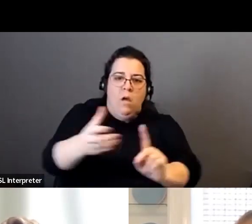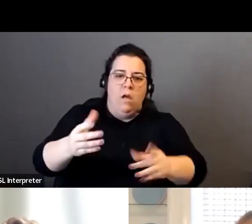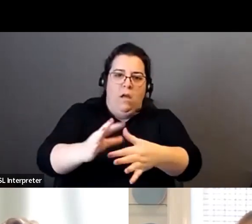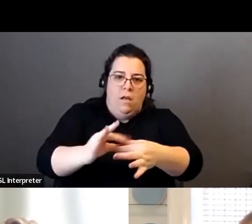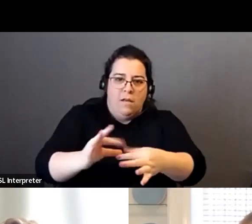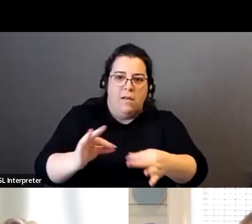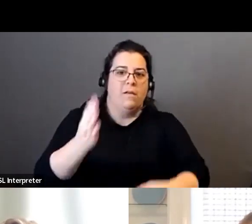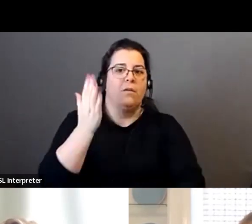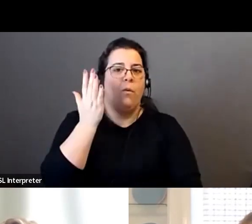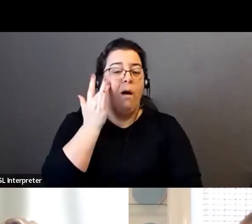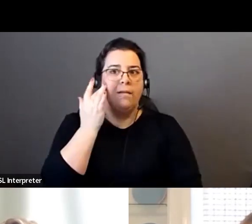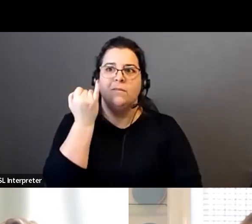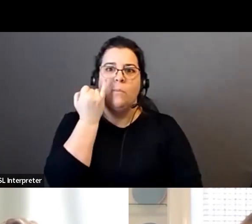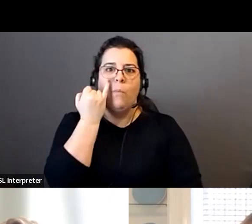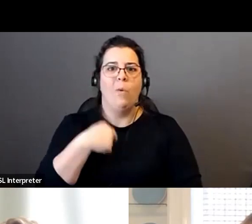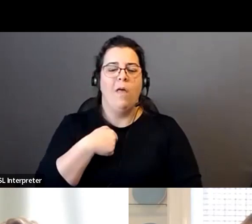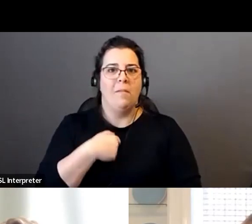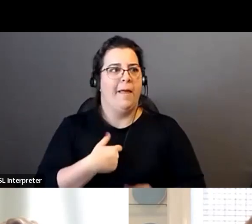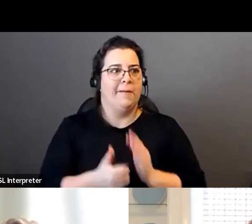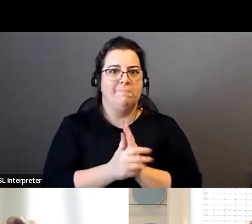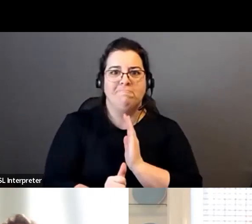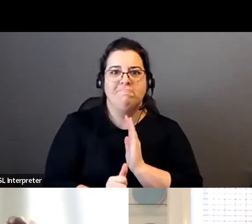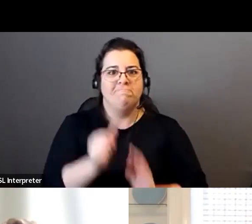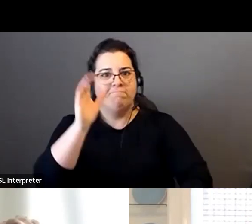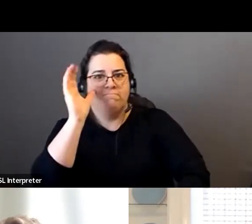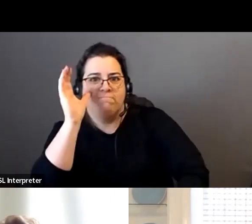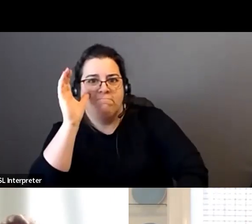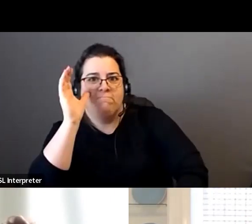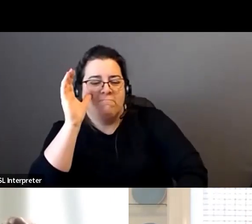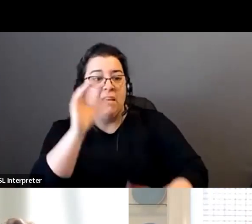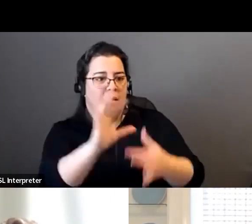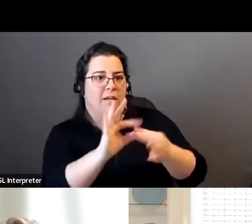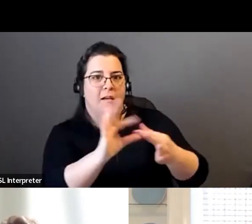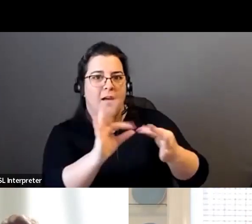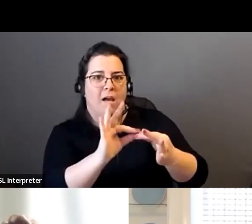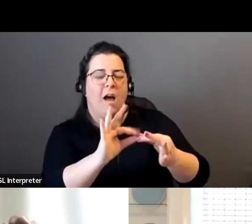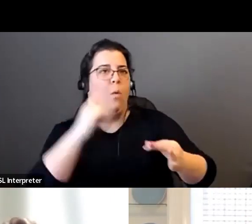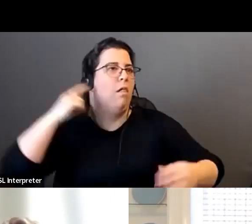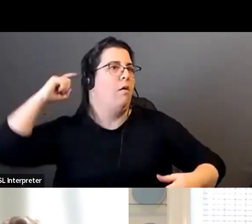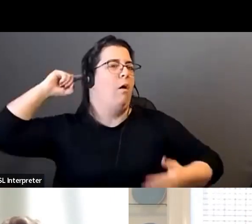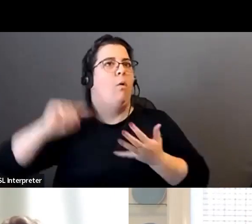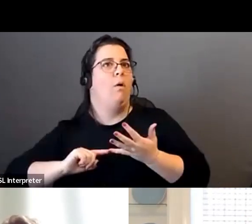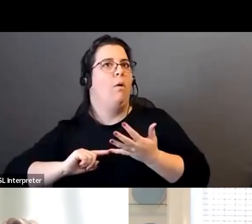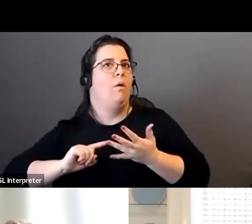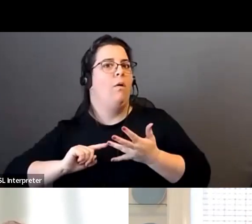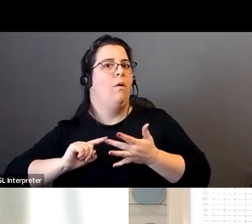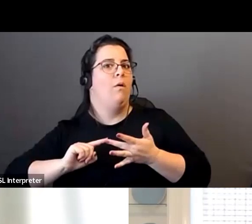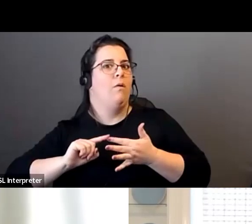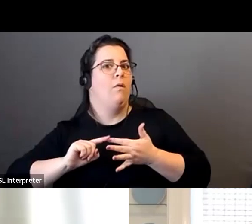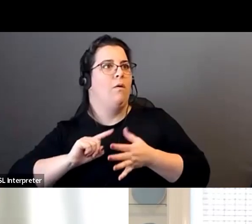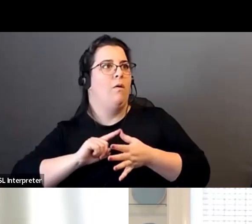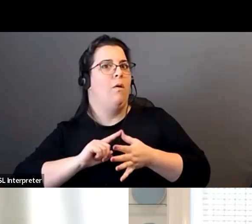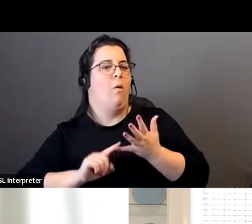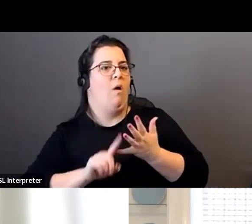good listener, the more questions you're going to have. Right? The more questions you're going to have. And you know when you've hit a sweet spot